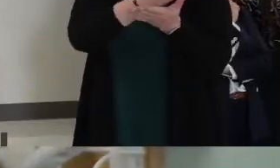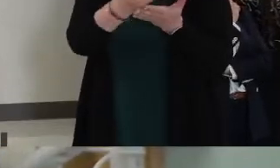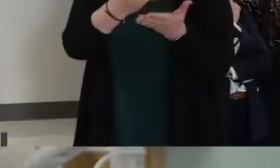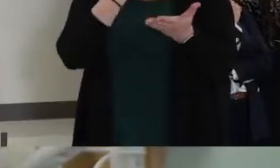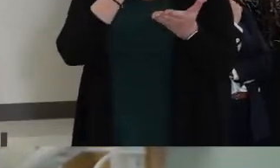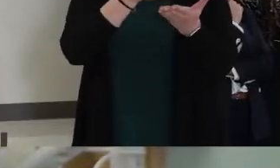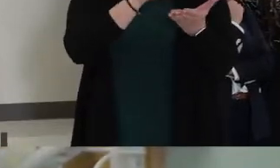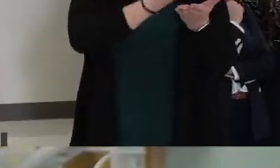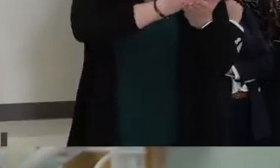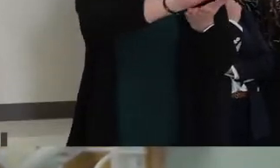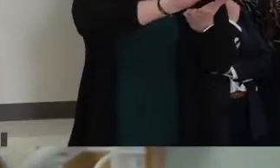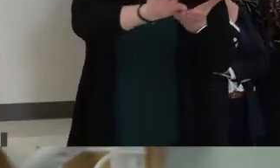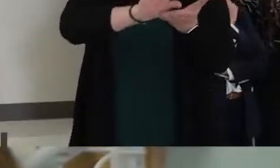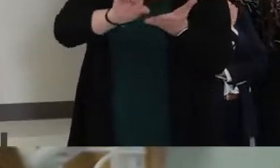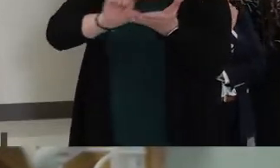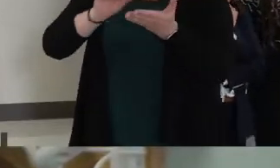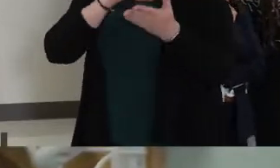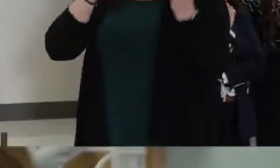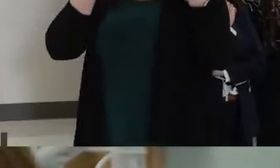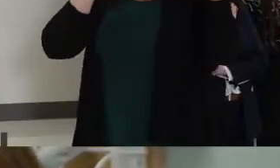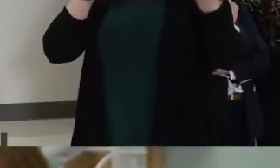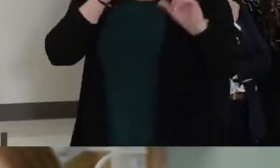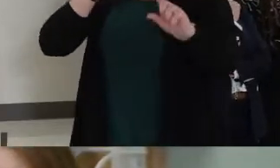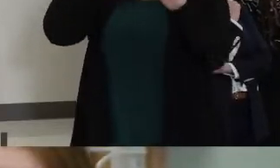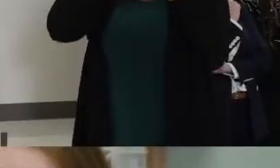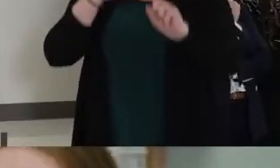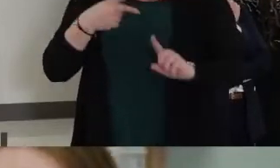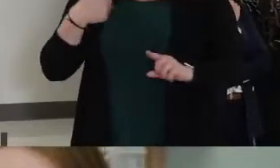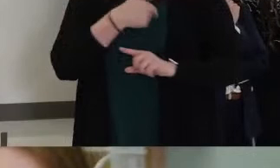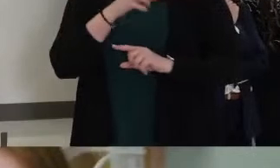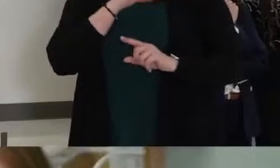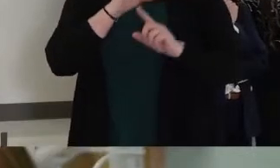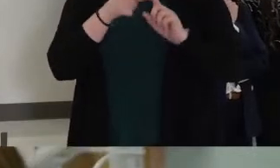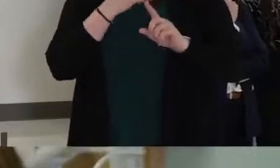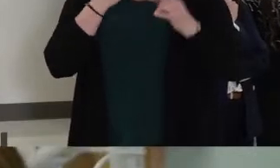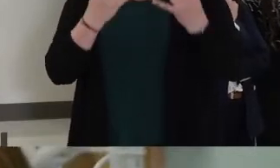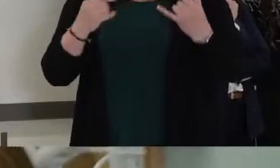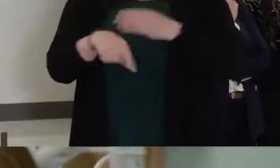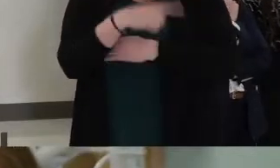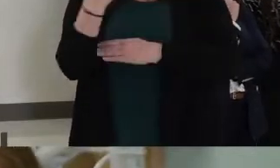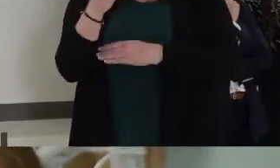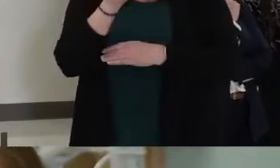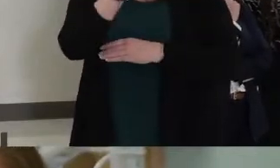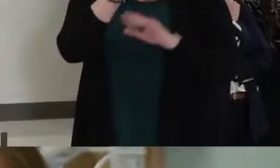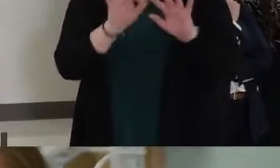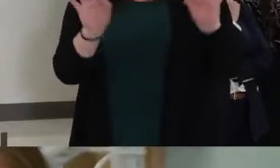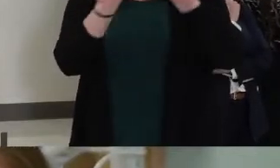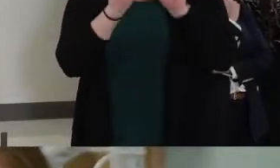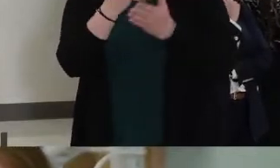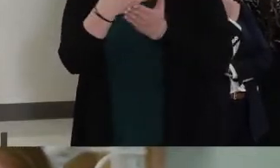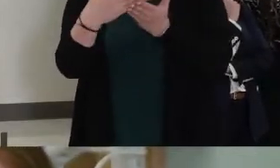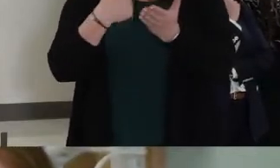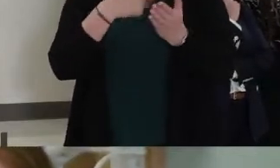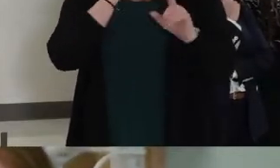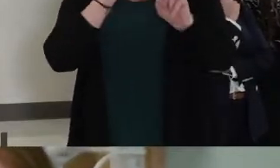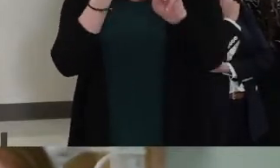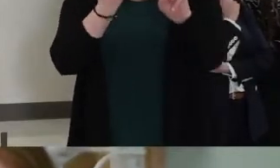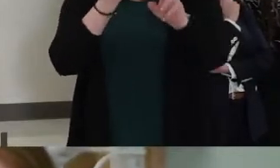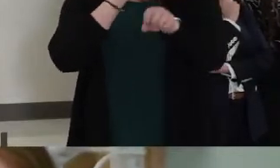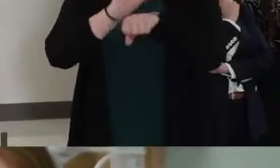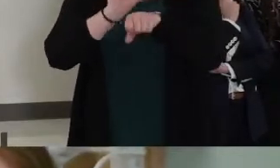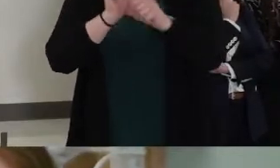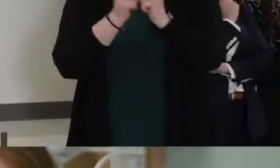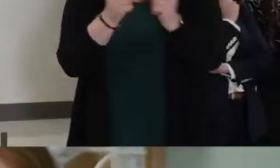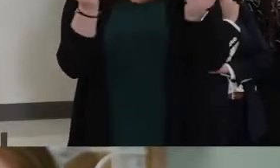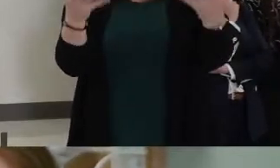get used to achieve the goals being talked about today. So that will be an important piece. I look forward to working with a number of